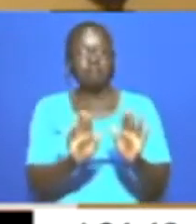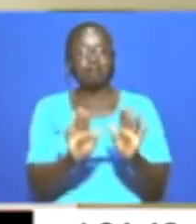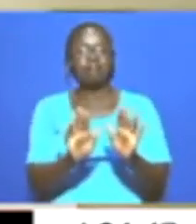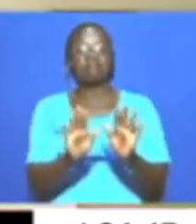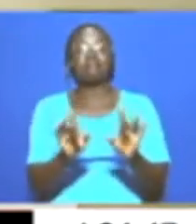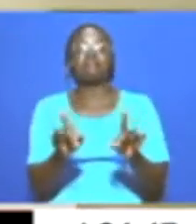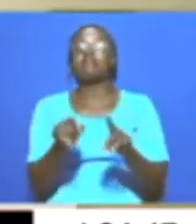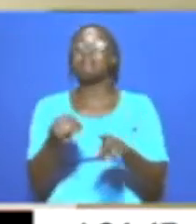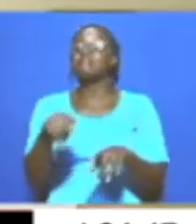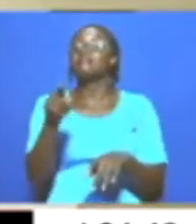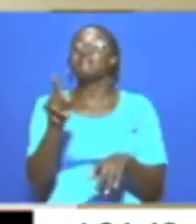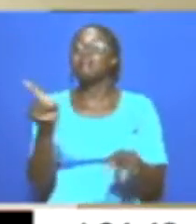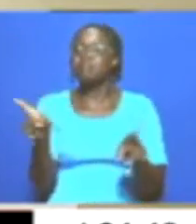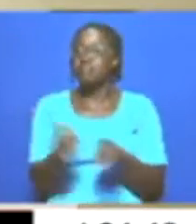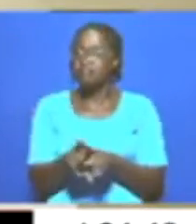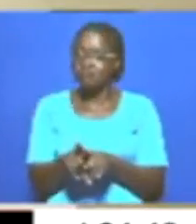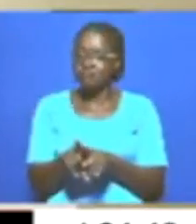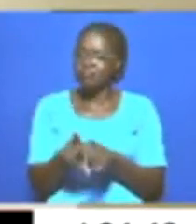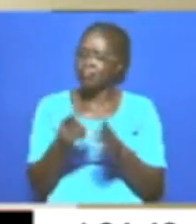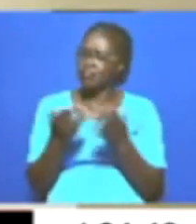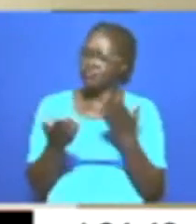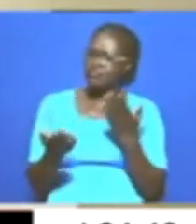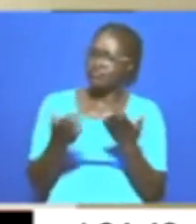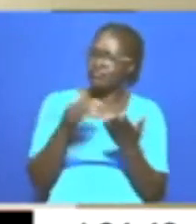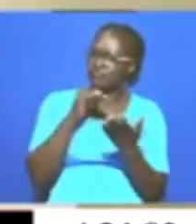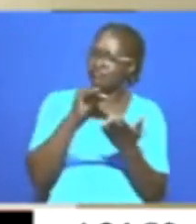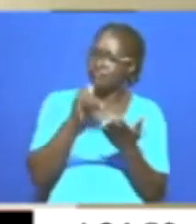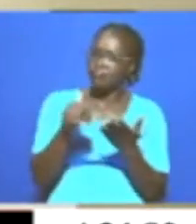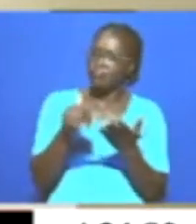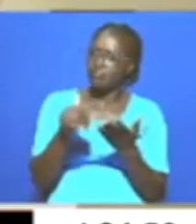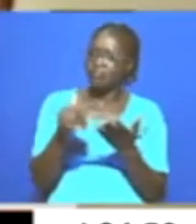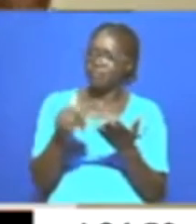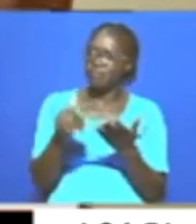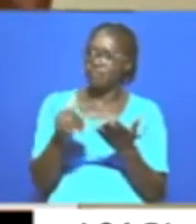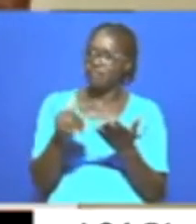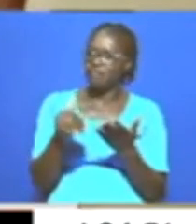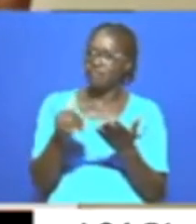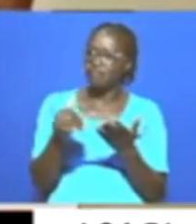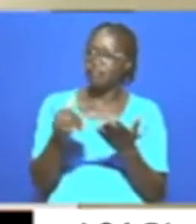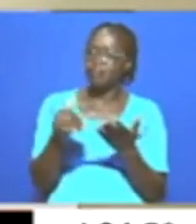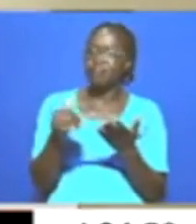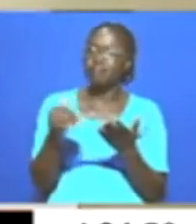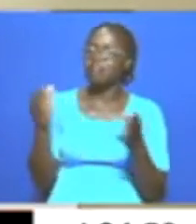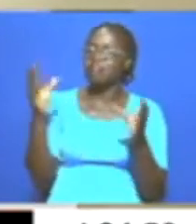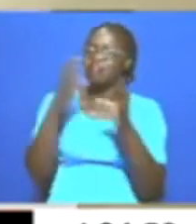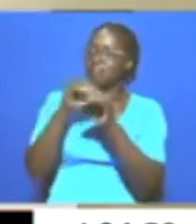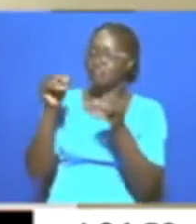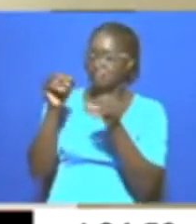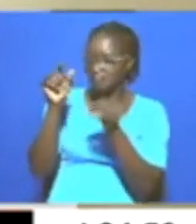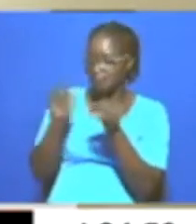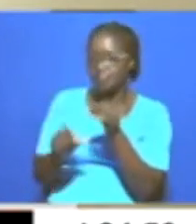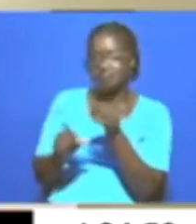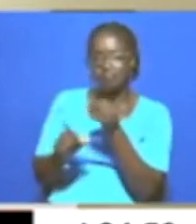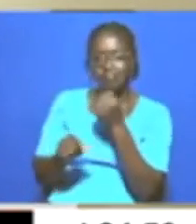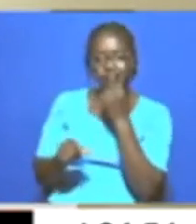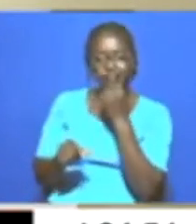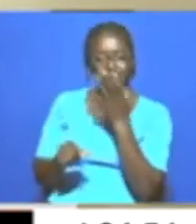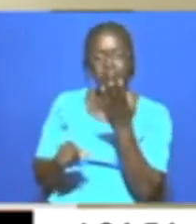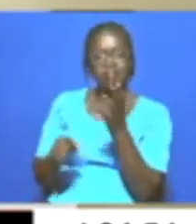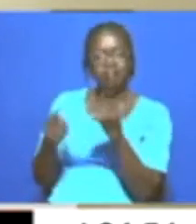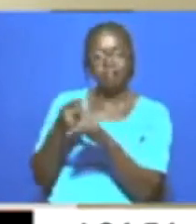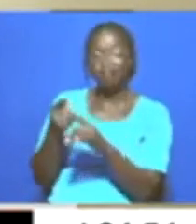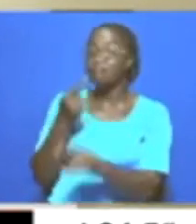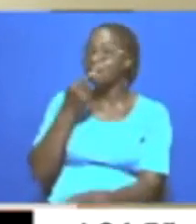ujipigie debe. Although it is not aisimamishi mtu wa rais, but it is not going to